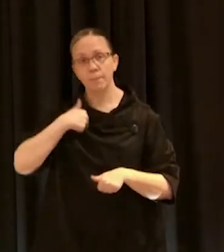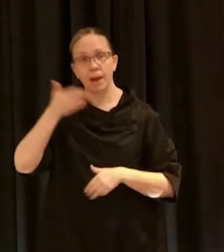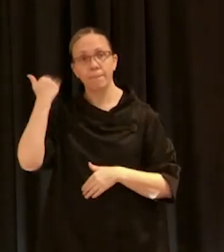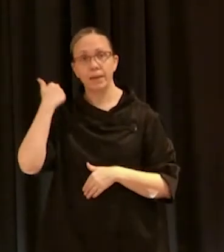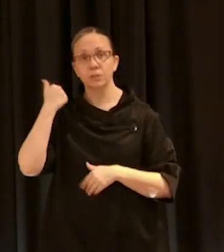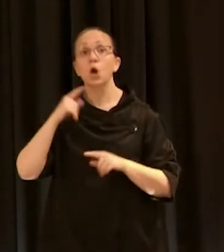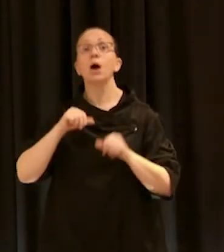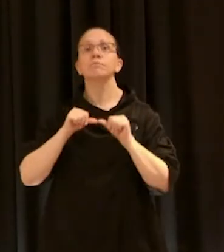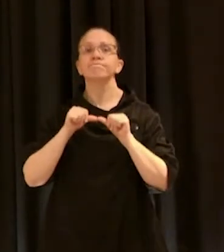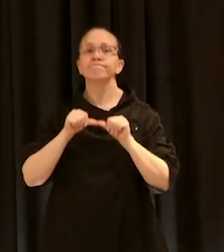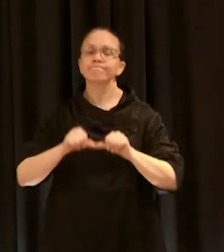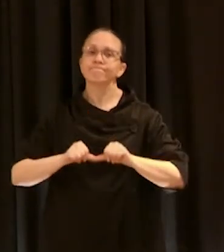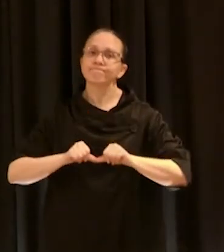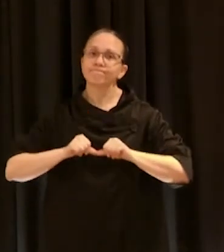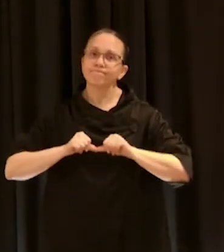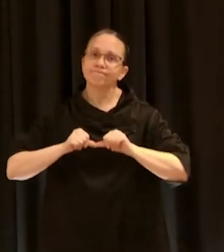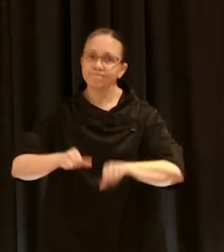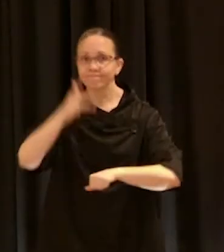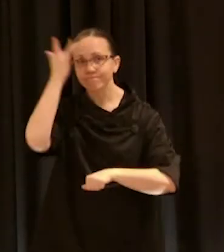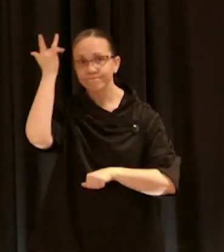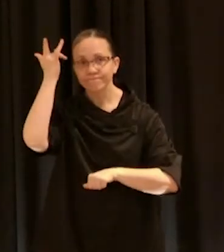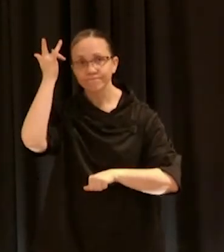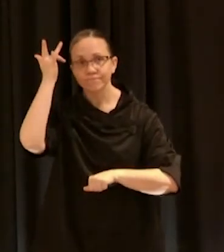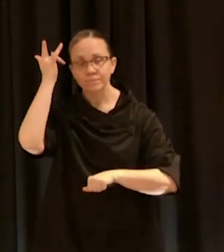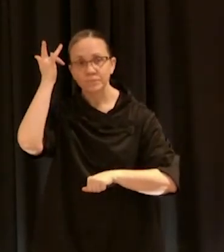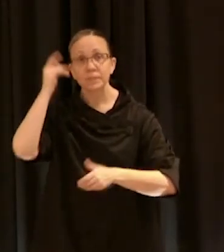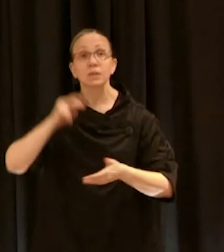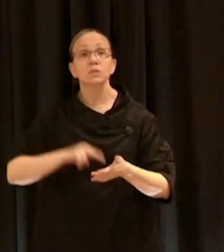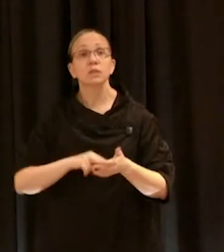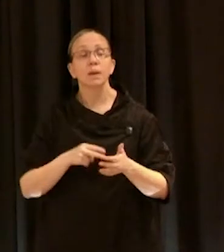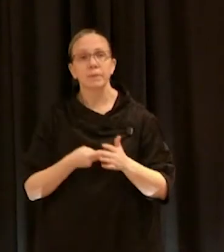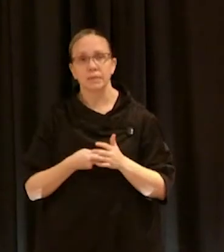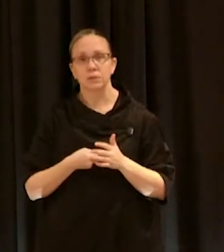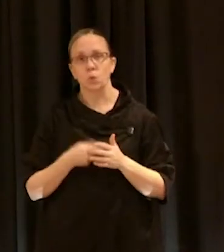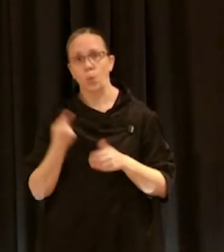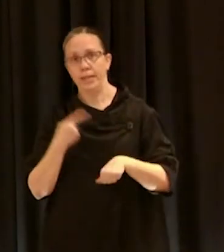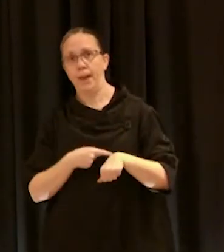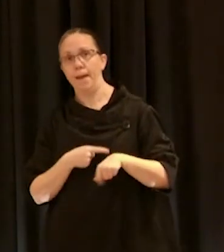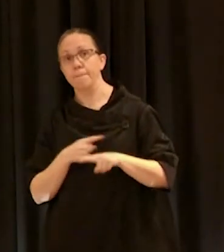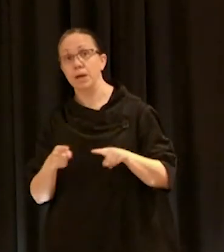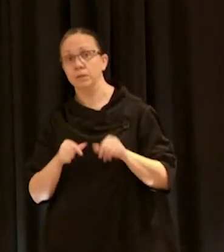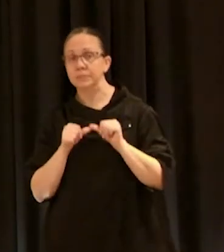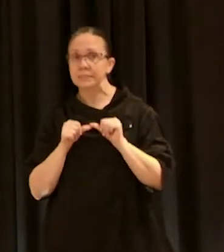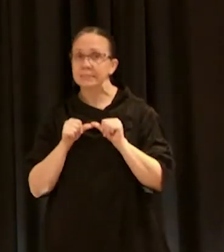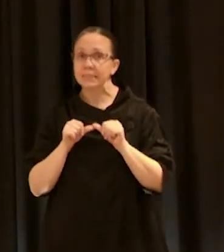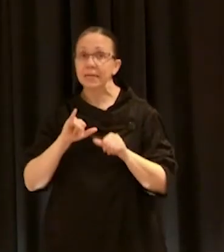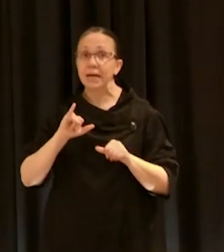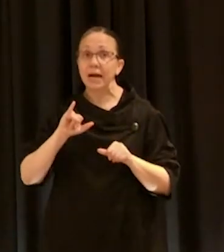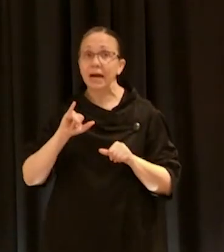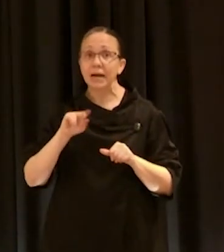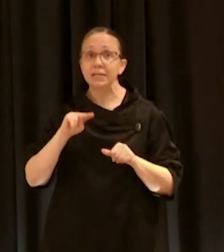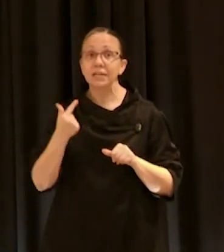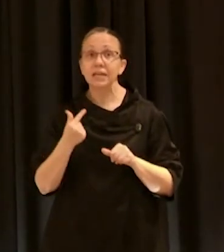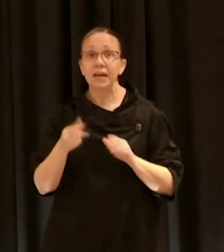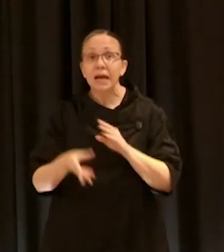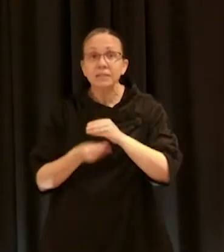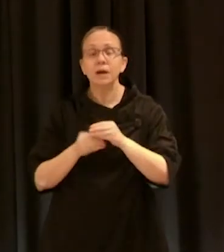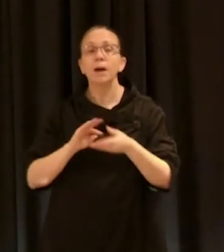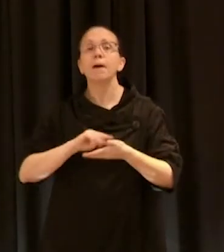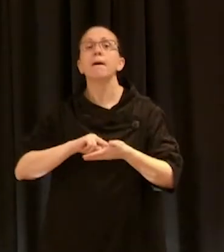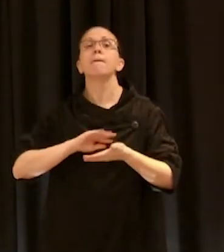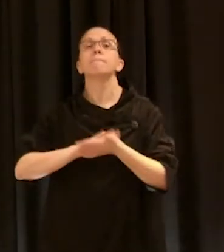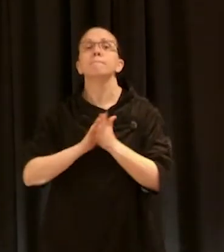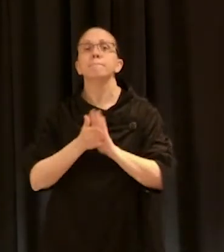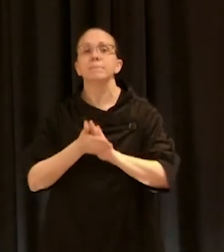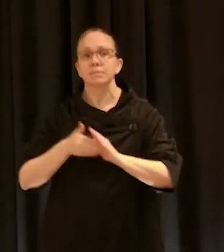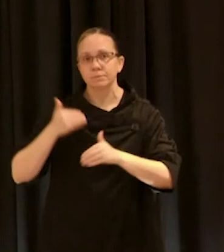I'm forgetting it. Forget it would simply mean to forget it once, but forgetting makes it a process. It